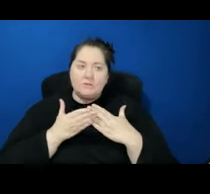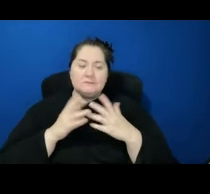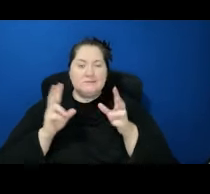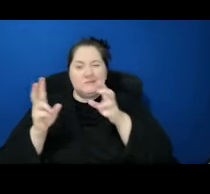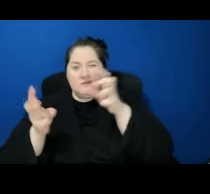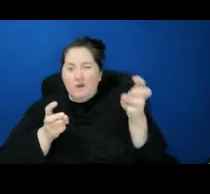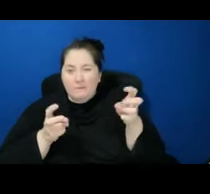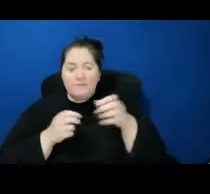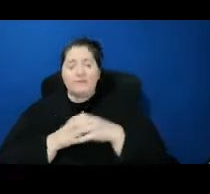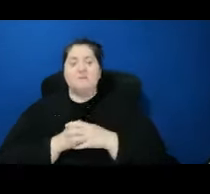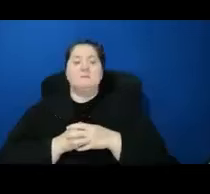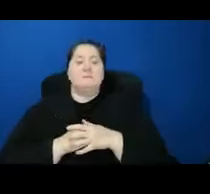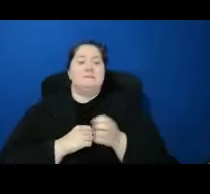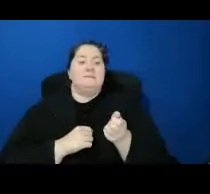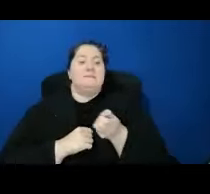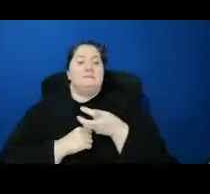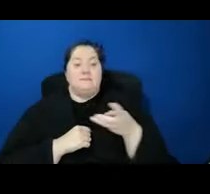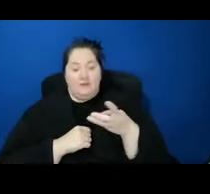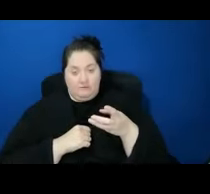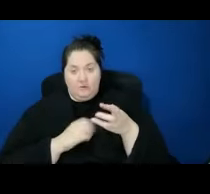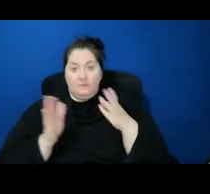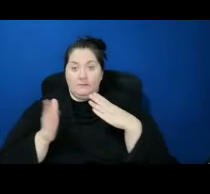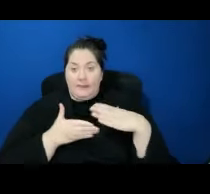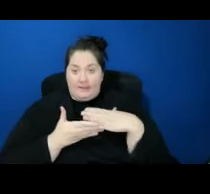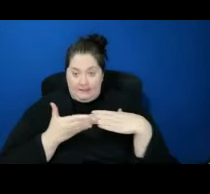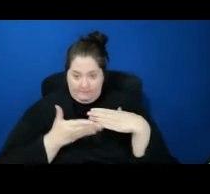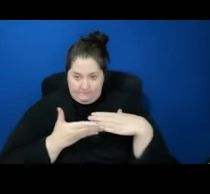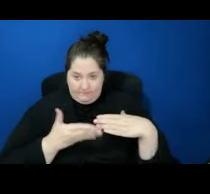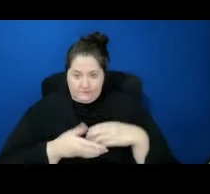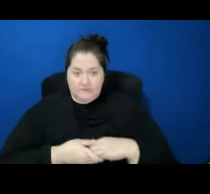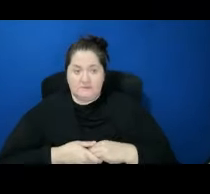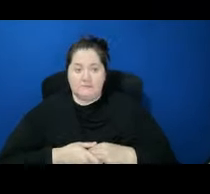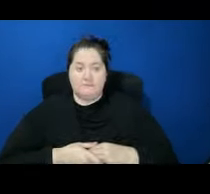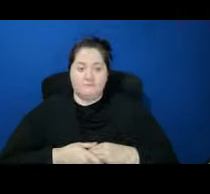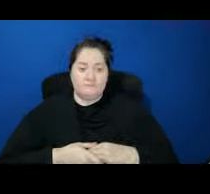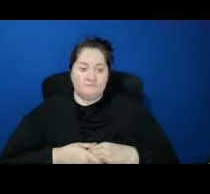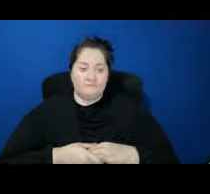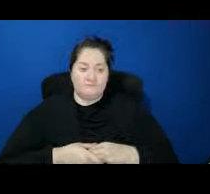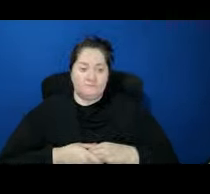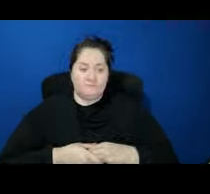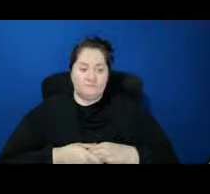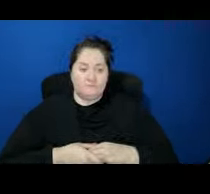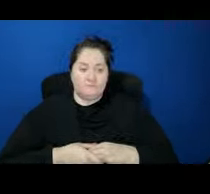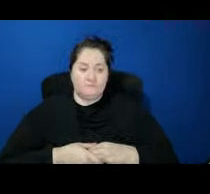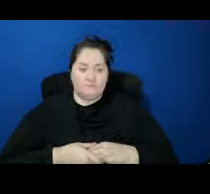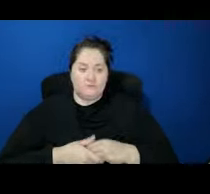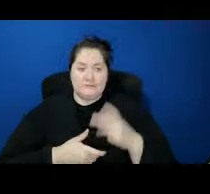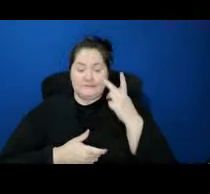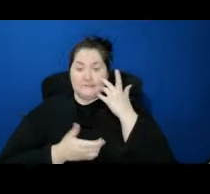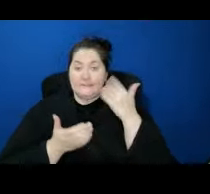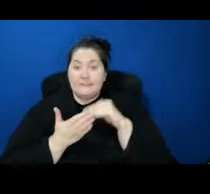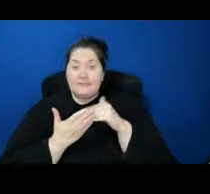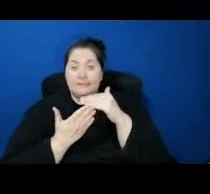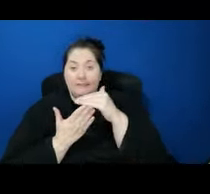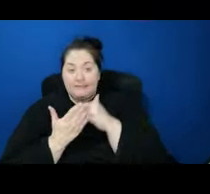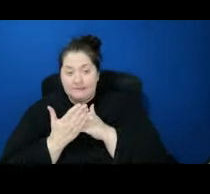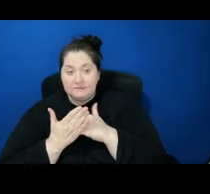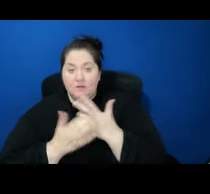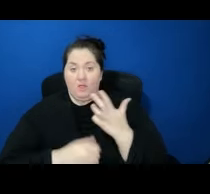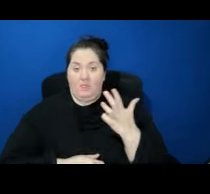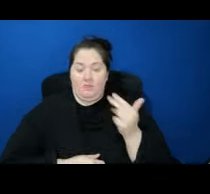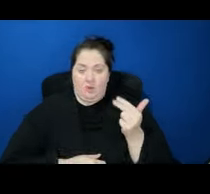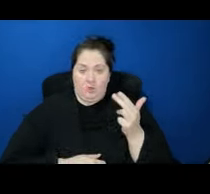topics, several of the plan elements. You'll see here again listed at left, there are